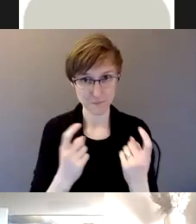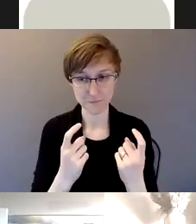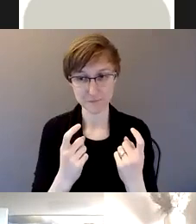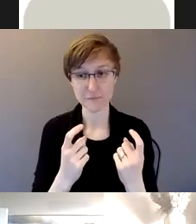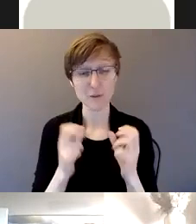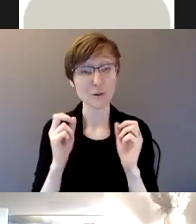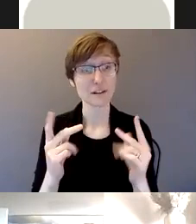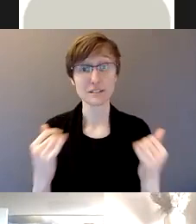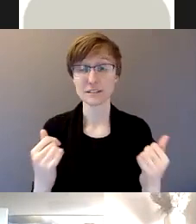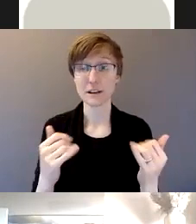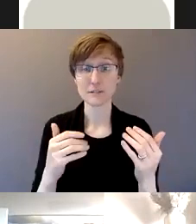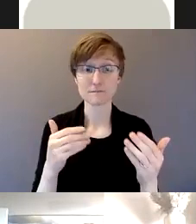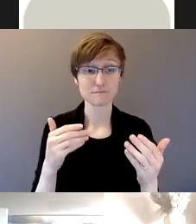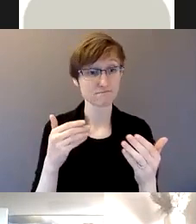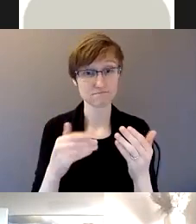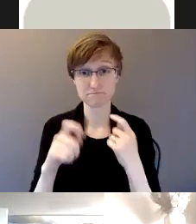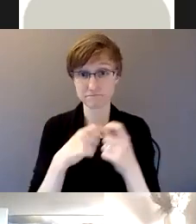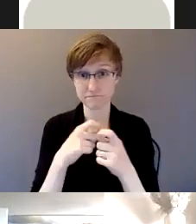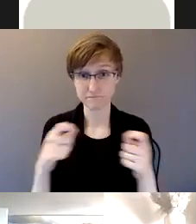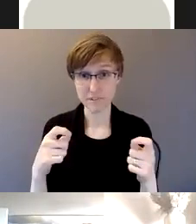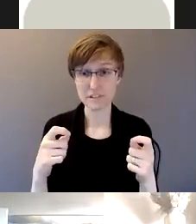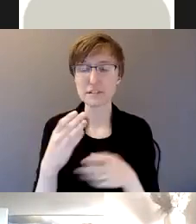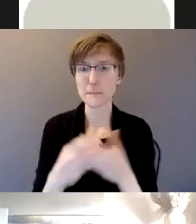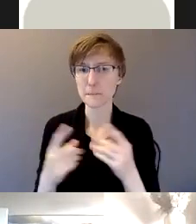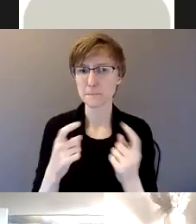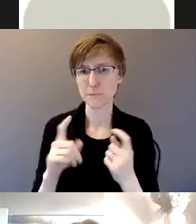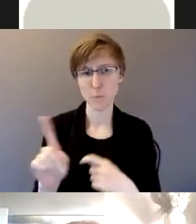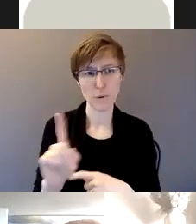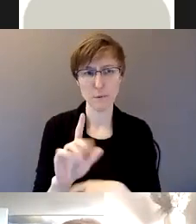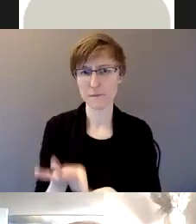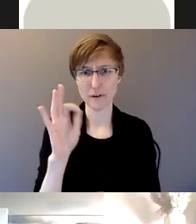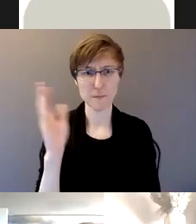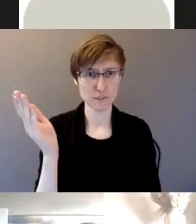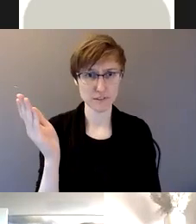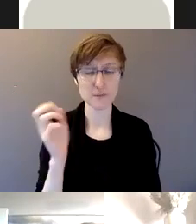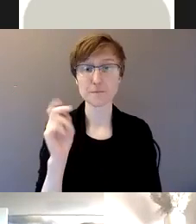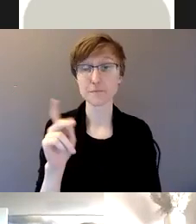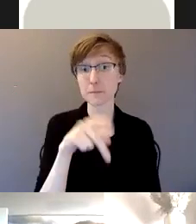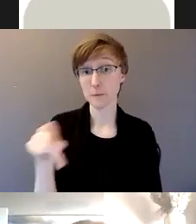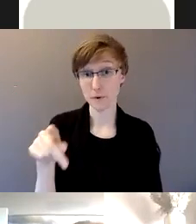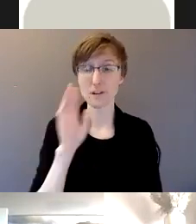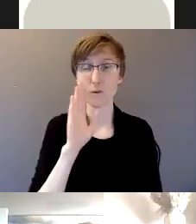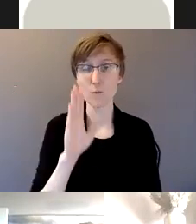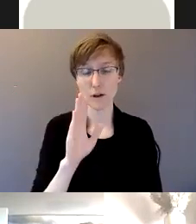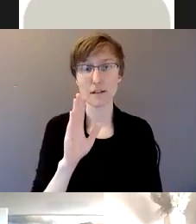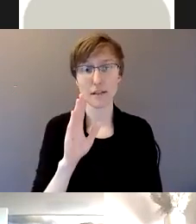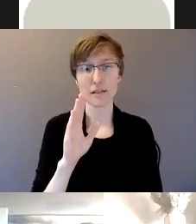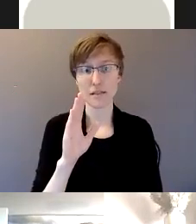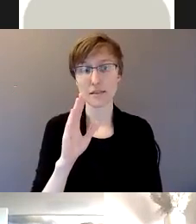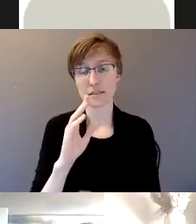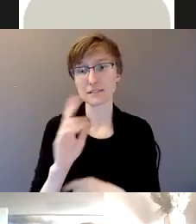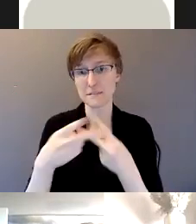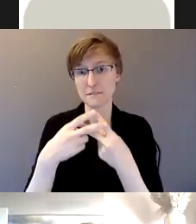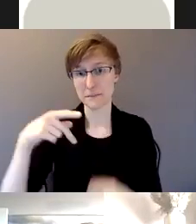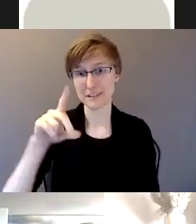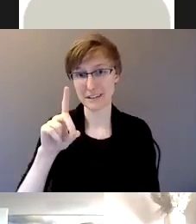to wrap up, there was some questions about where to access the presentation. So the PowerPoint will be put into a PDF onto the website,